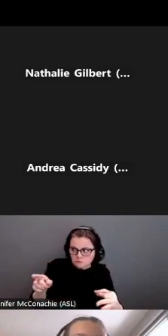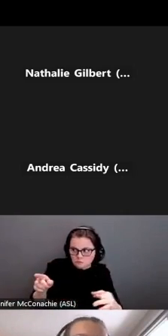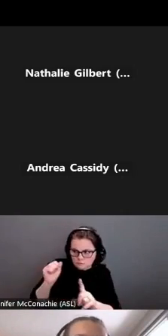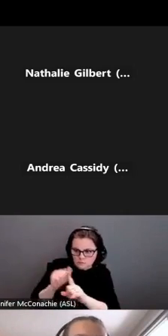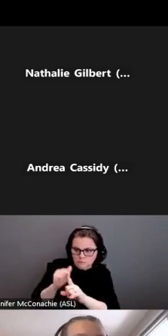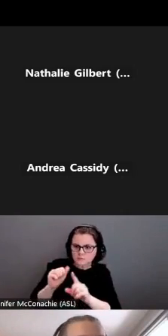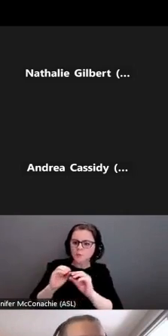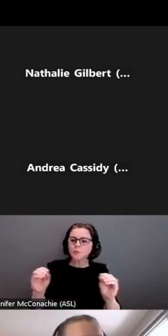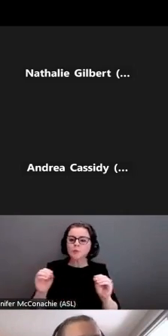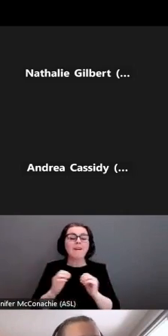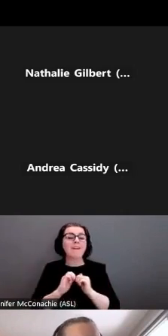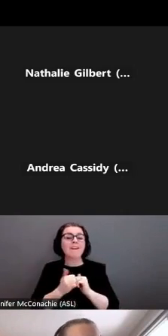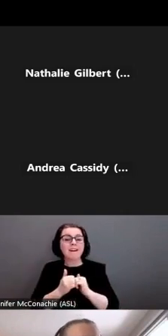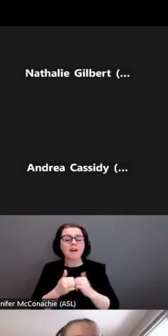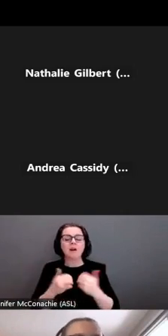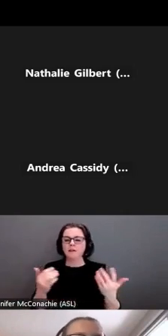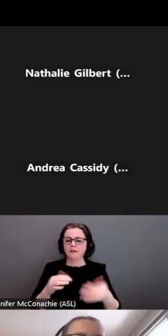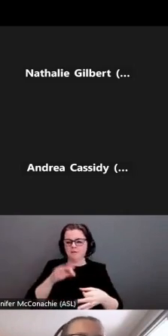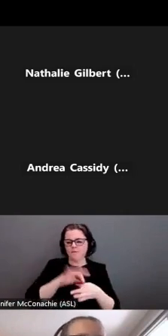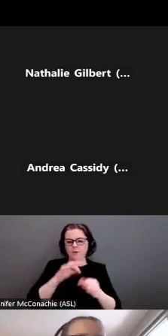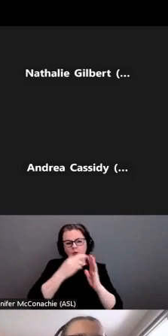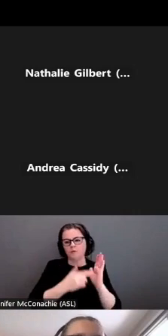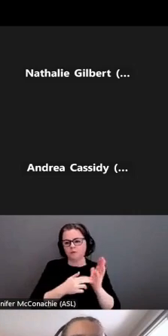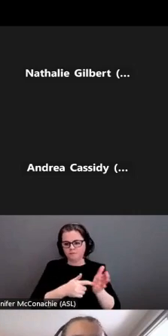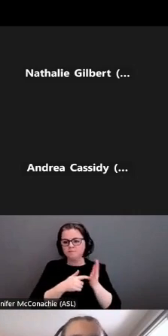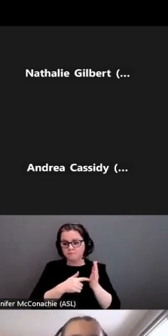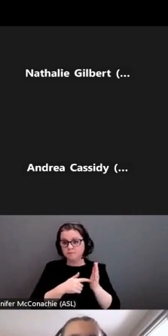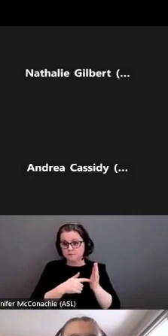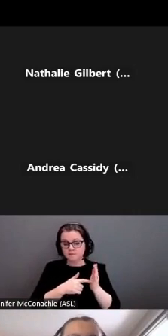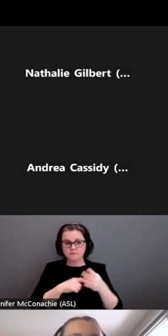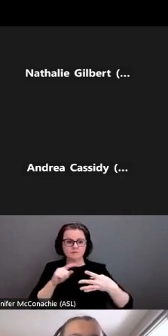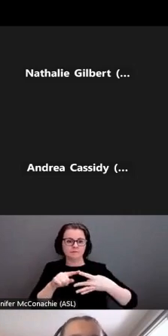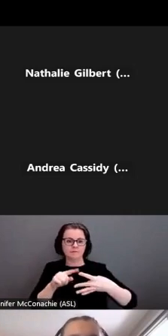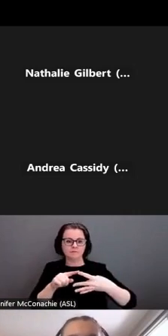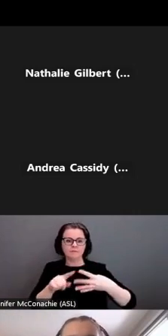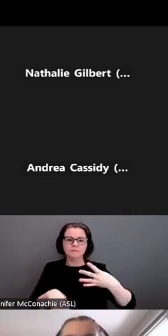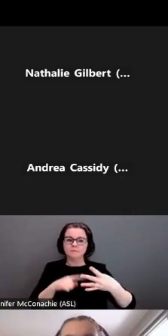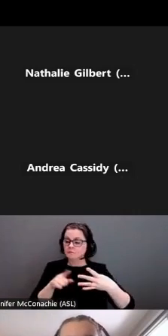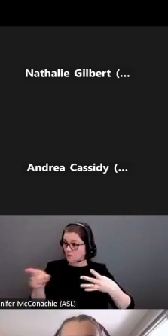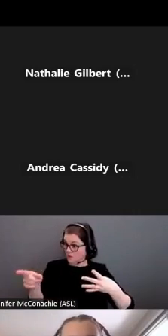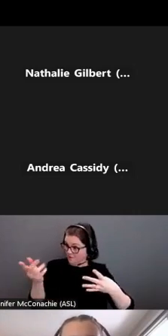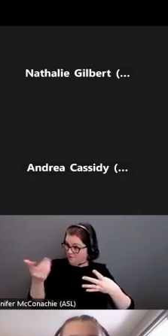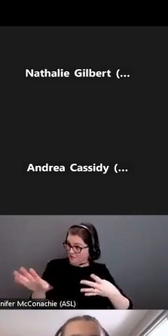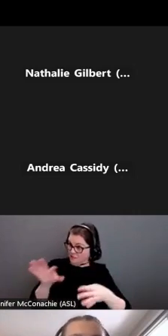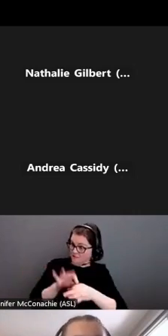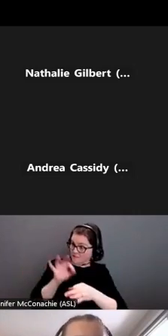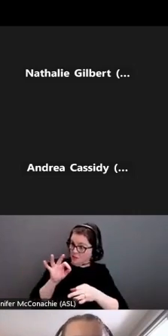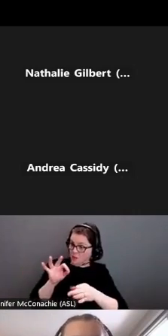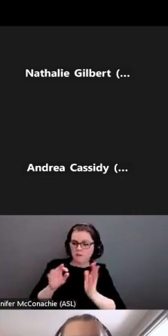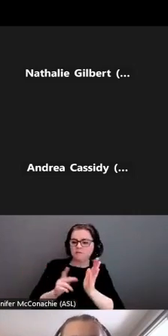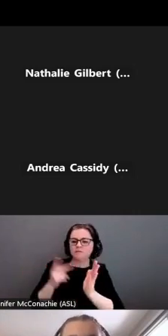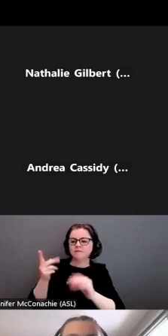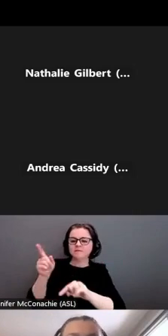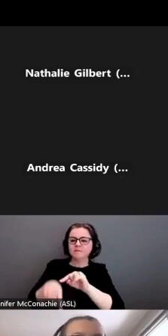voter registration process. We also keep track of who has already voted. So on